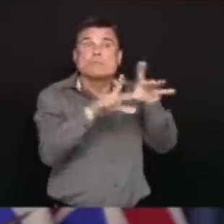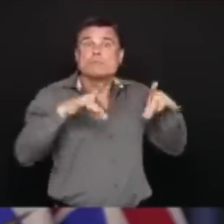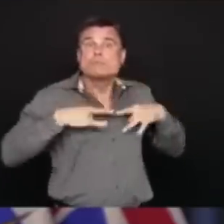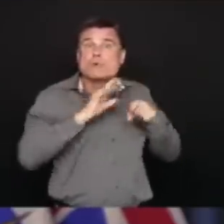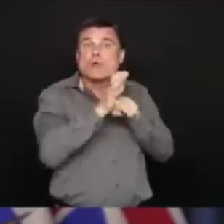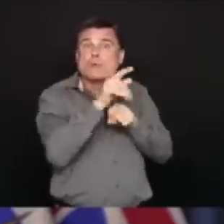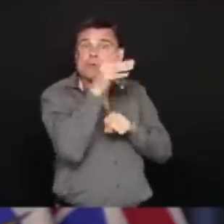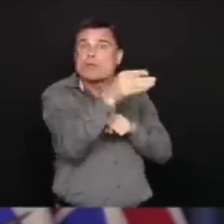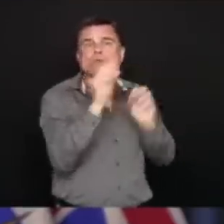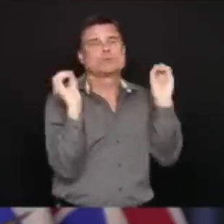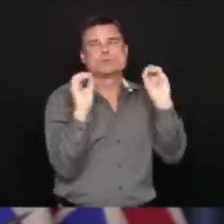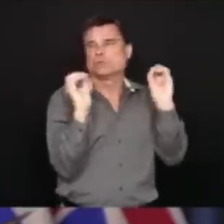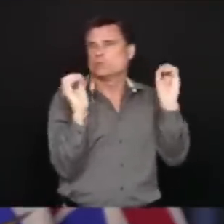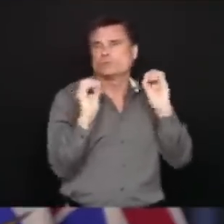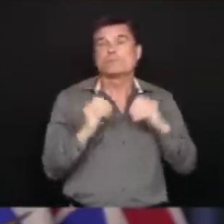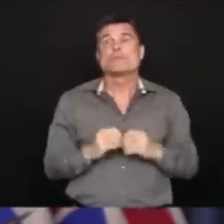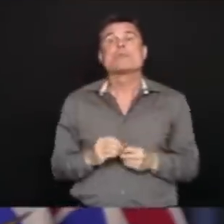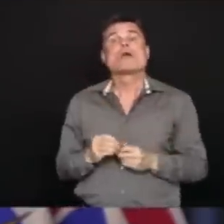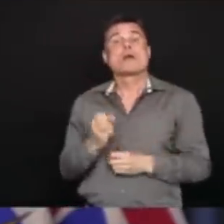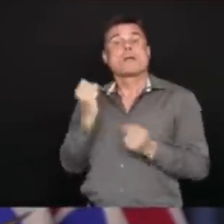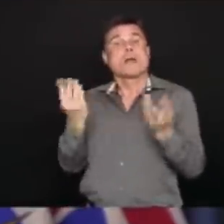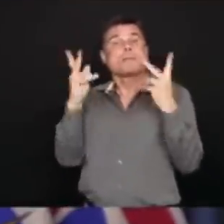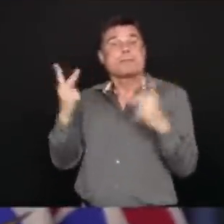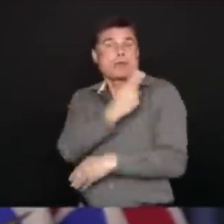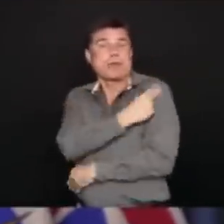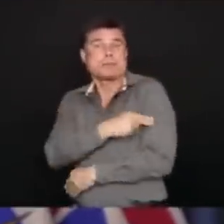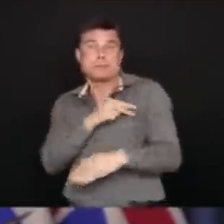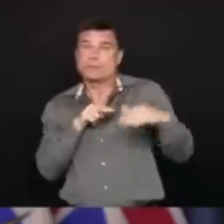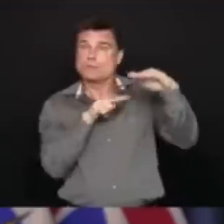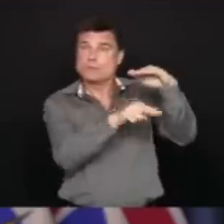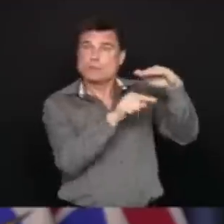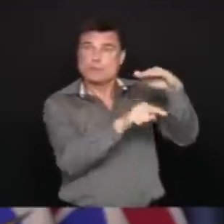of those, 54 are in critical care ICU.